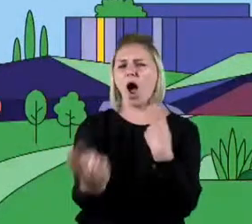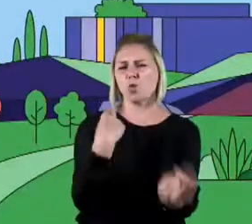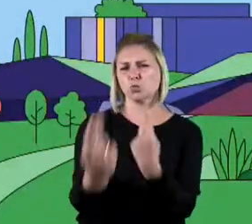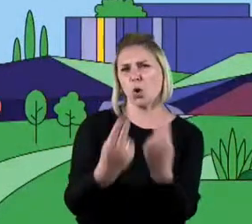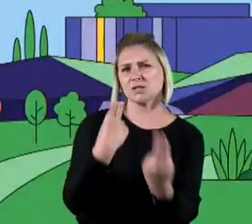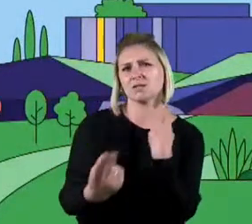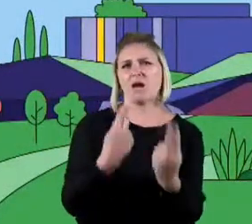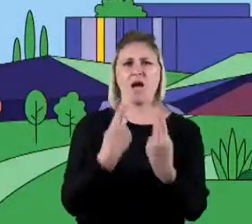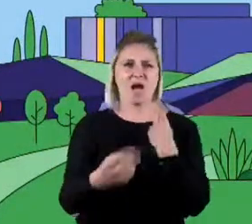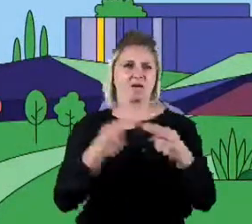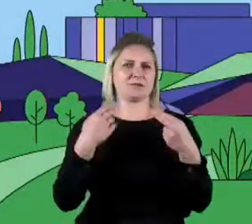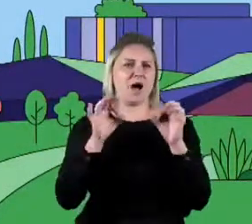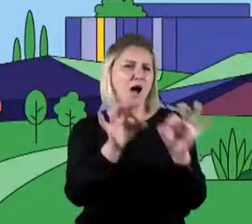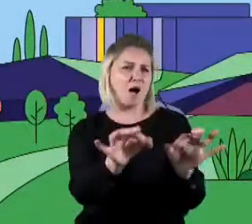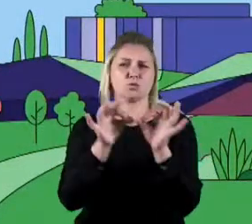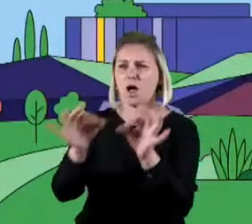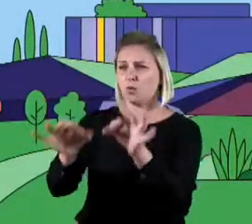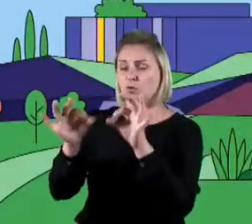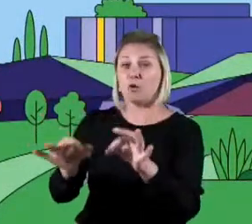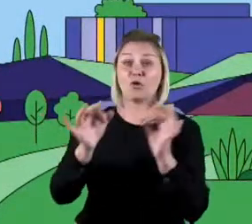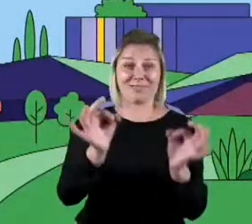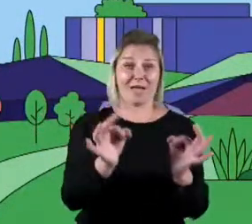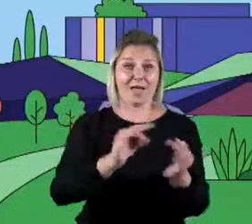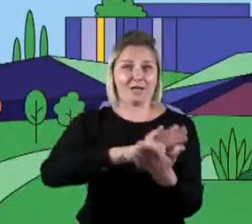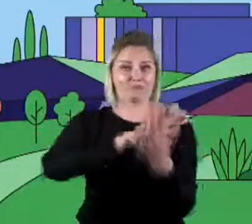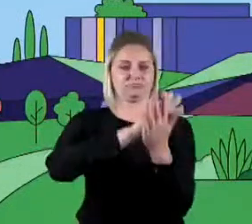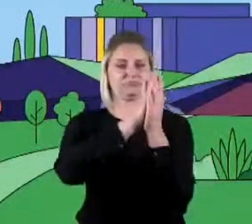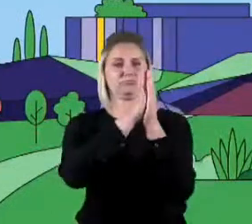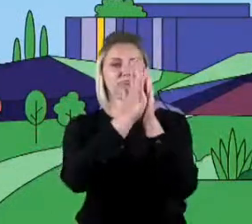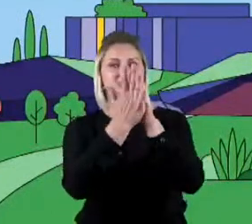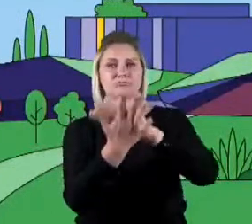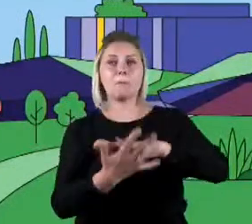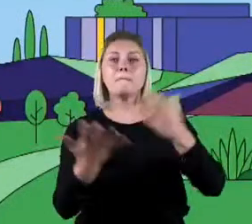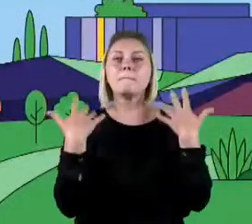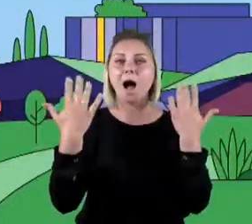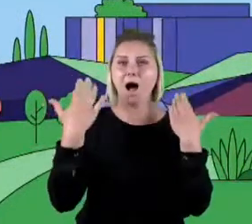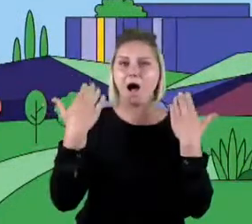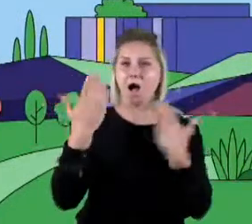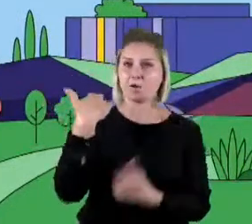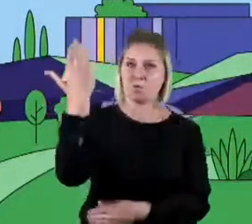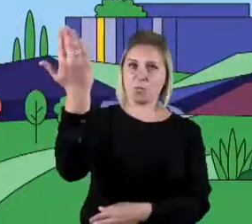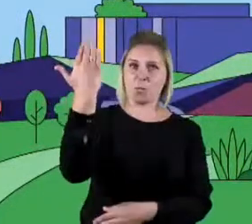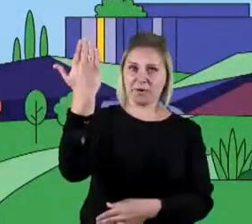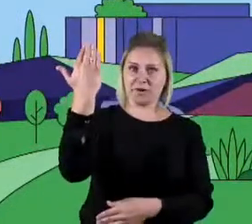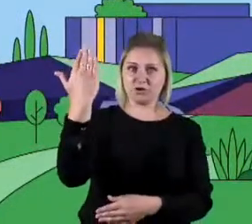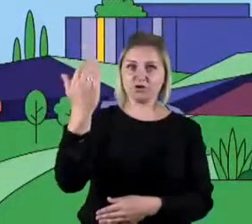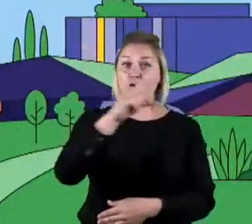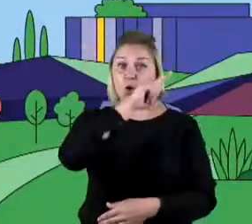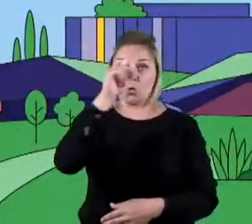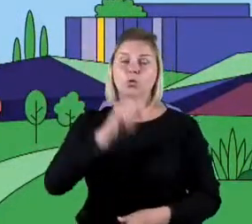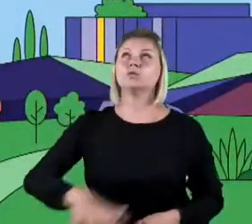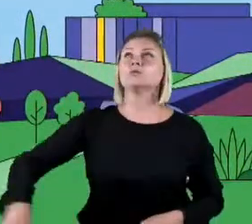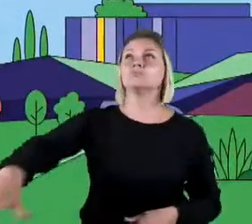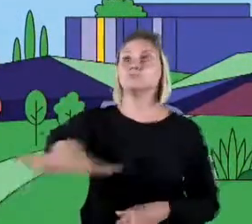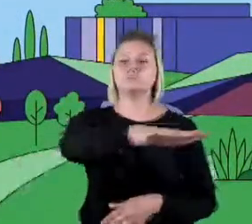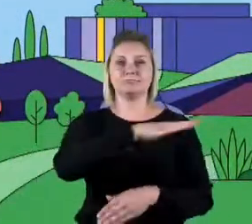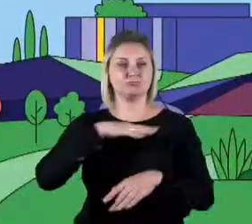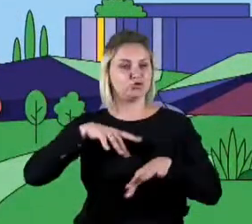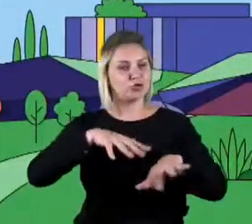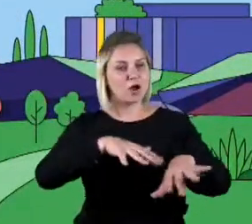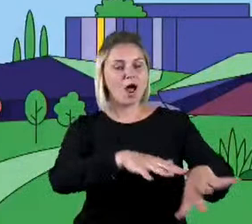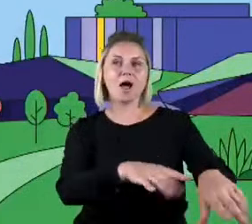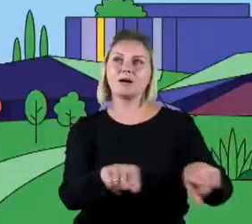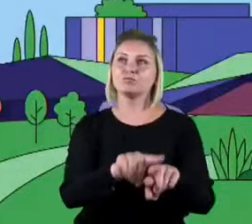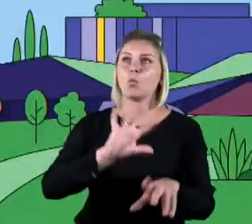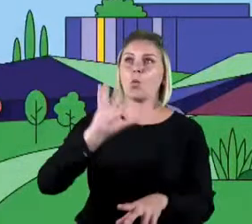was a huge highway, lots of cars, and now we're transforming this into a public park so that people could